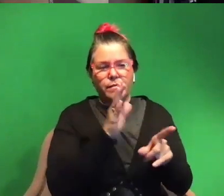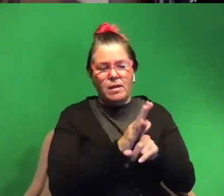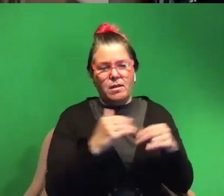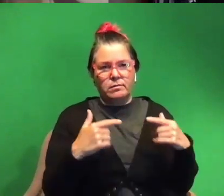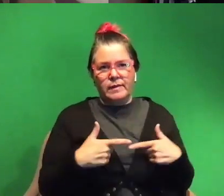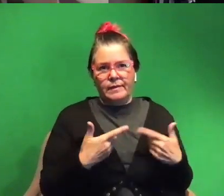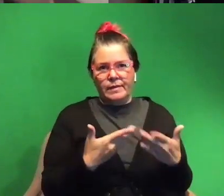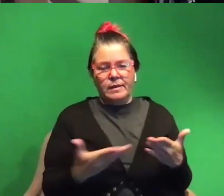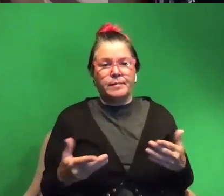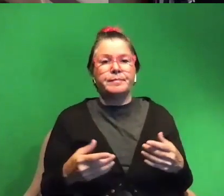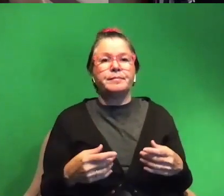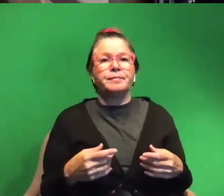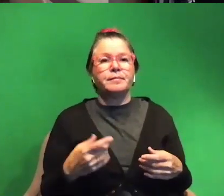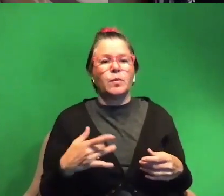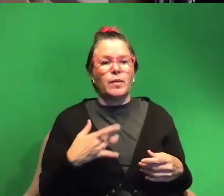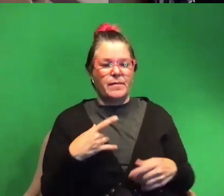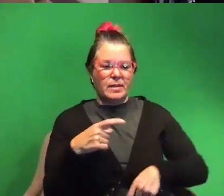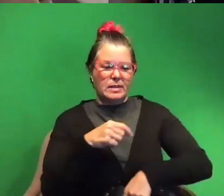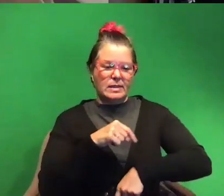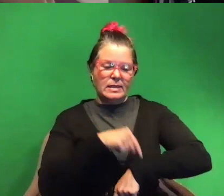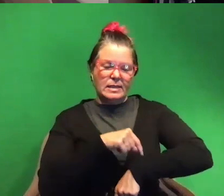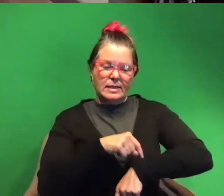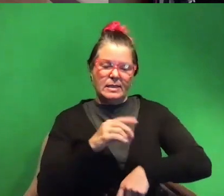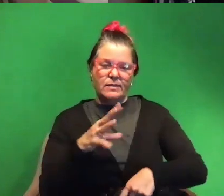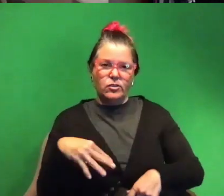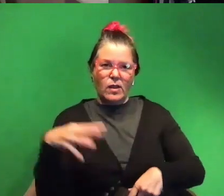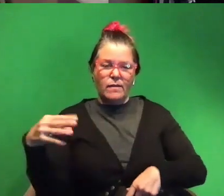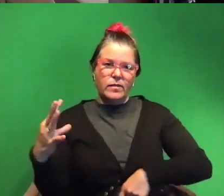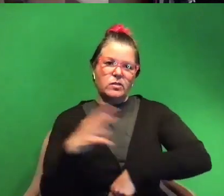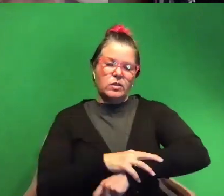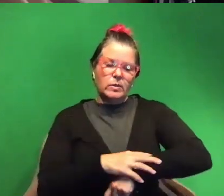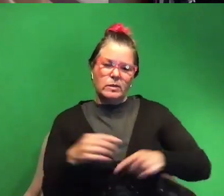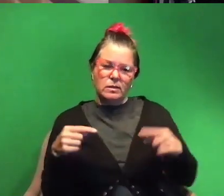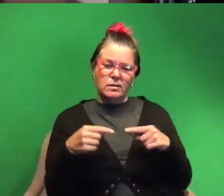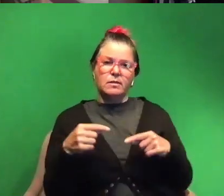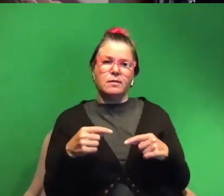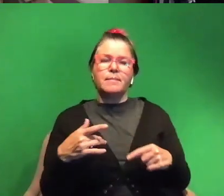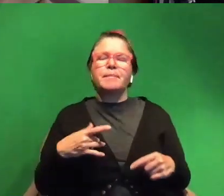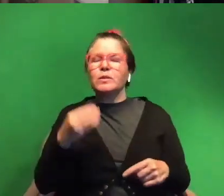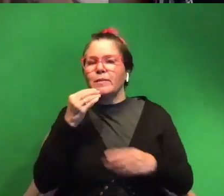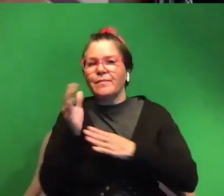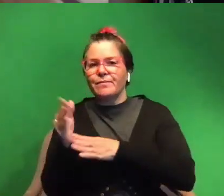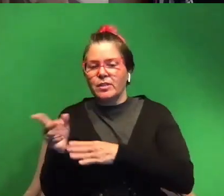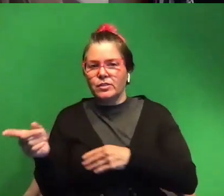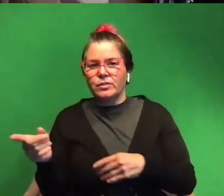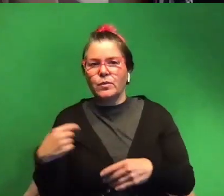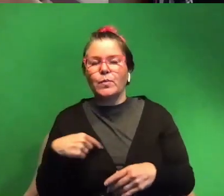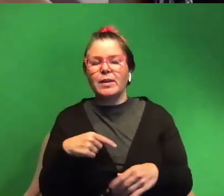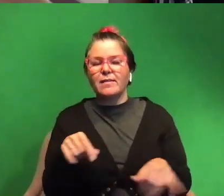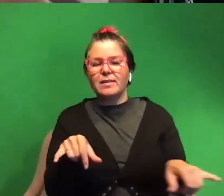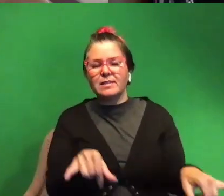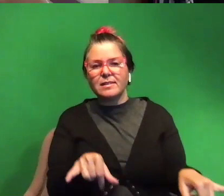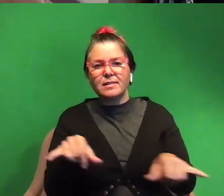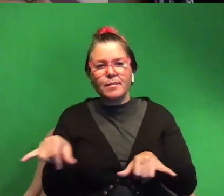So the reason that we feel a sting of jellyfish is because that jellyfish usually eats fish, for instance, and we have similar